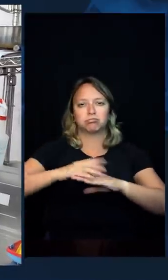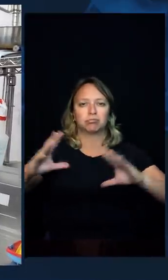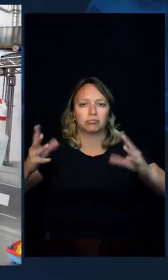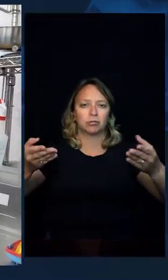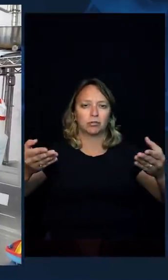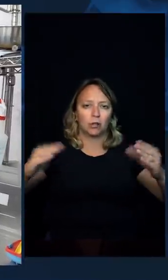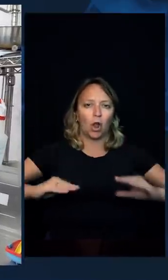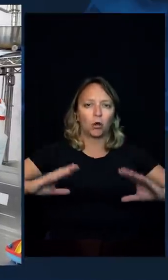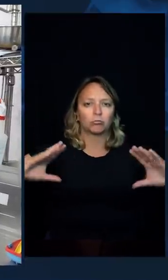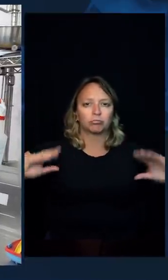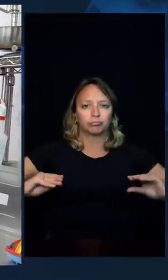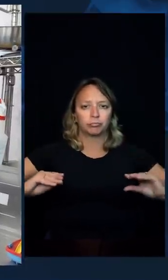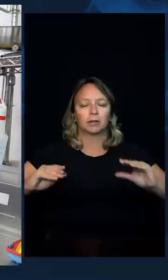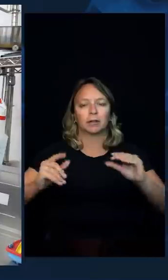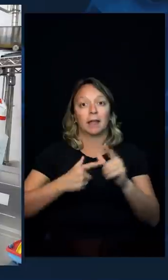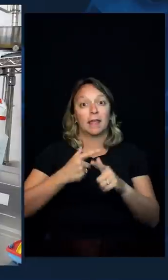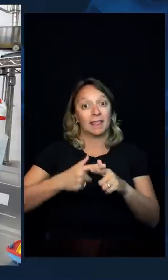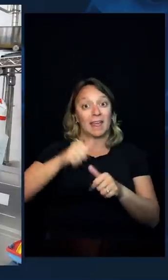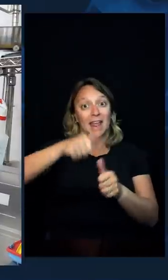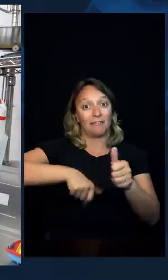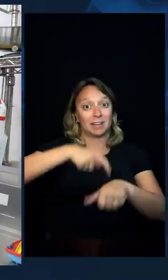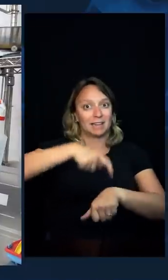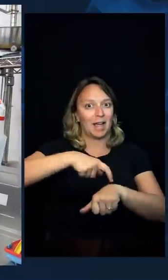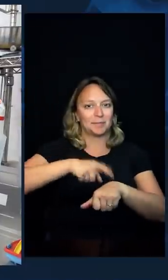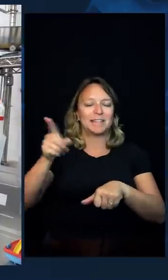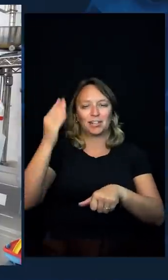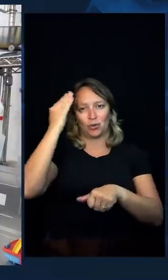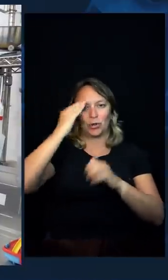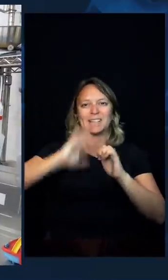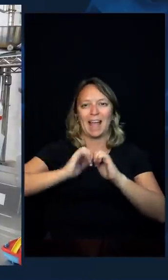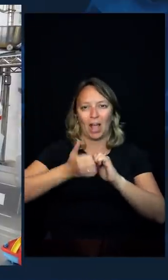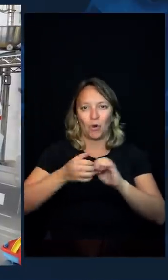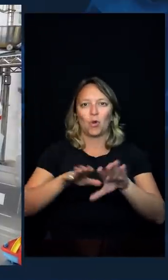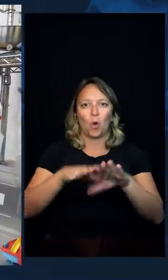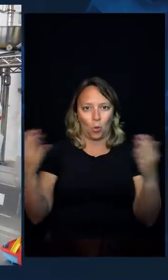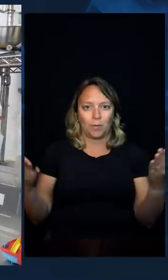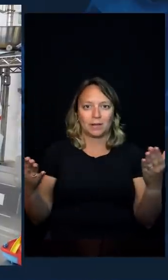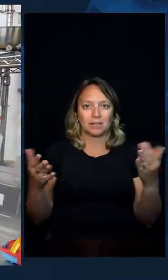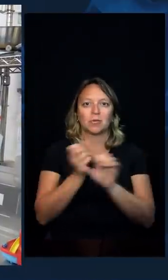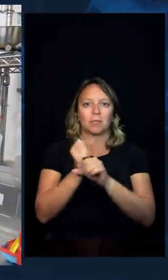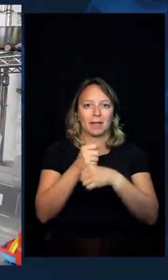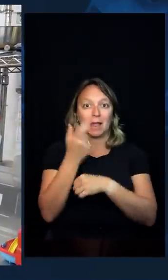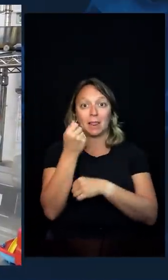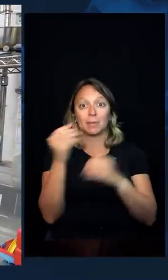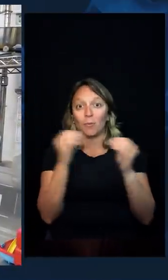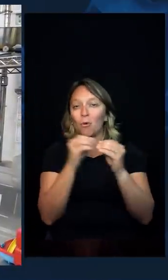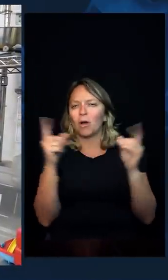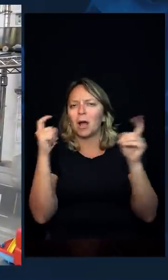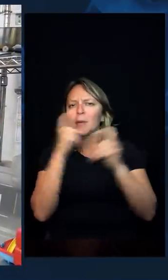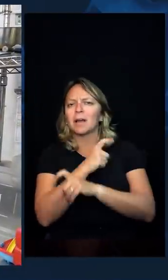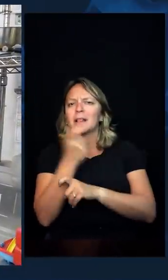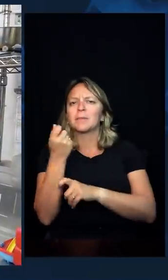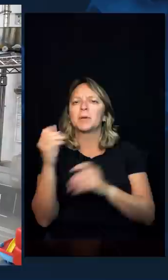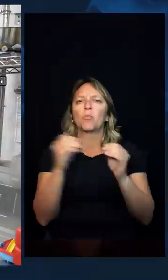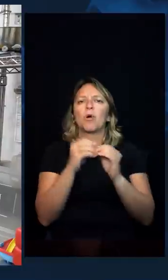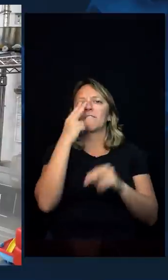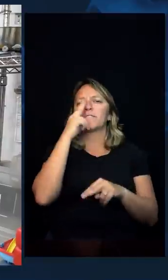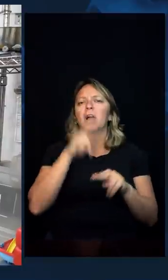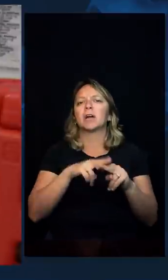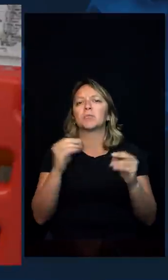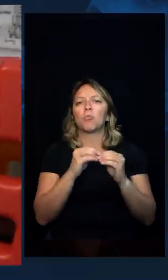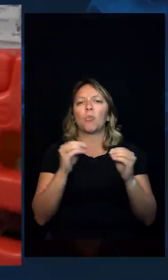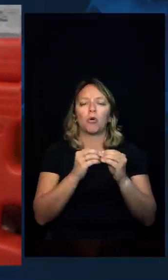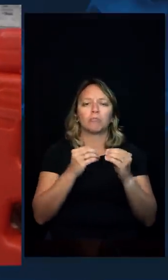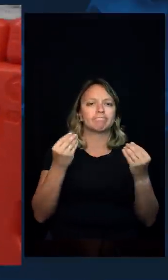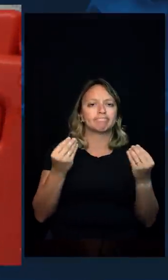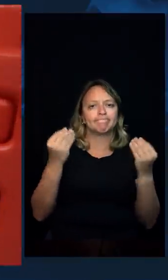this, he's gonna know how to open it. So we wanna keep making it a little more complex, a little more fun, a little more stimulating when it comes to